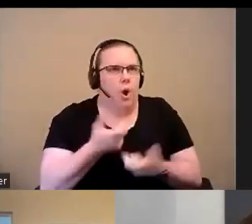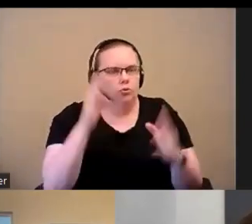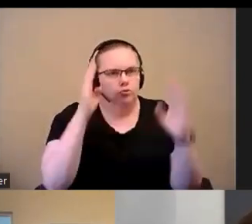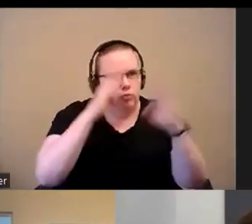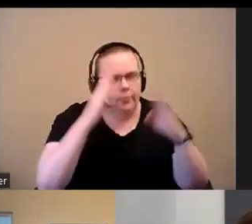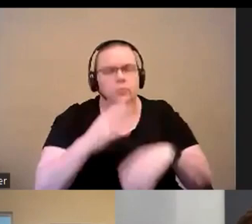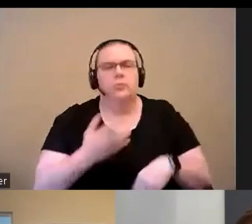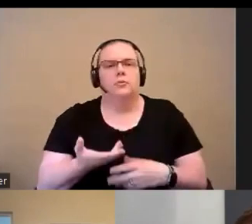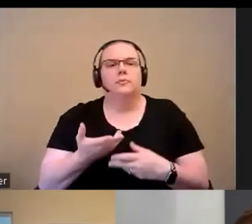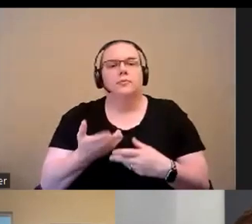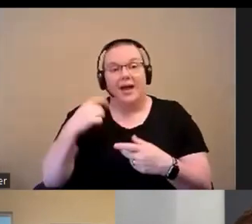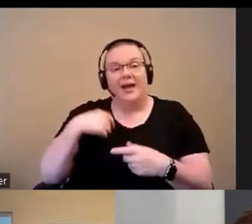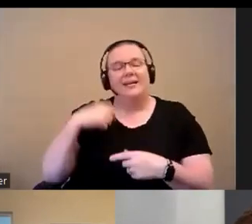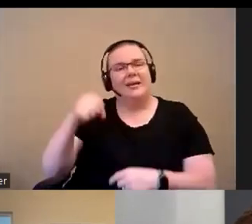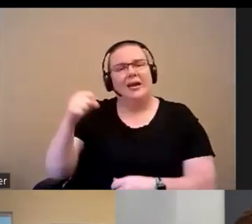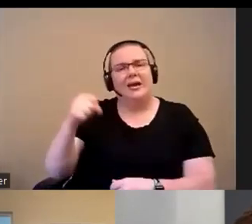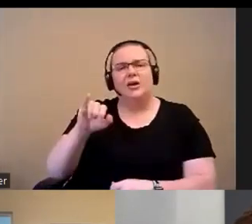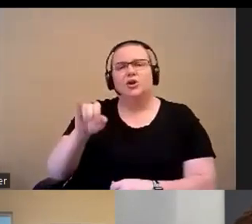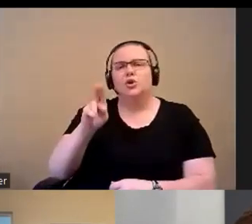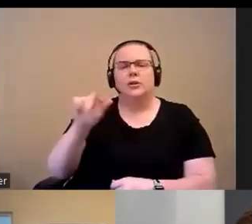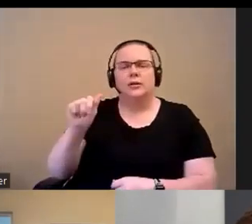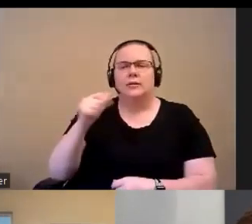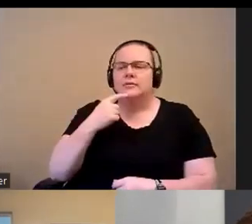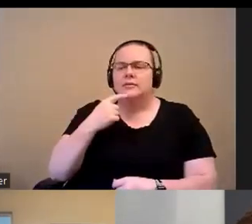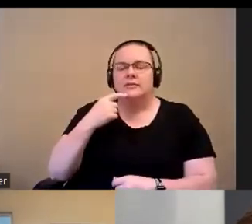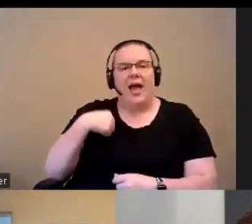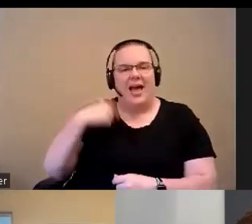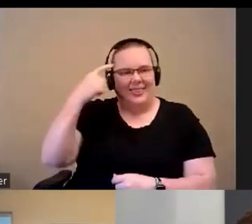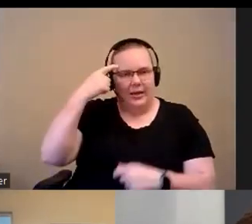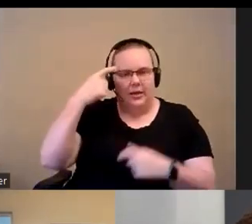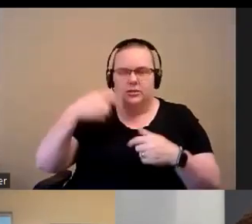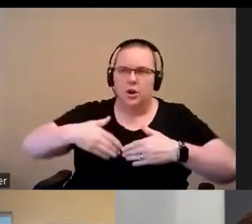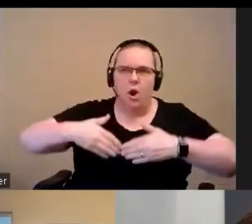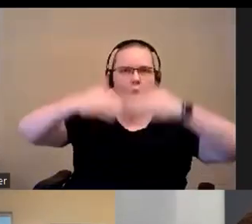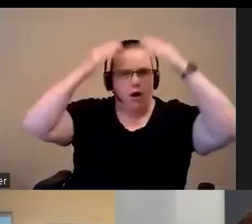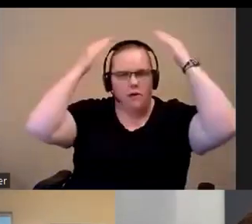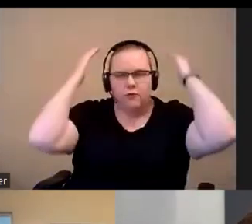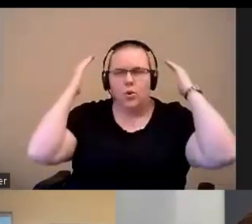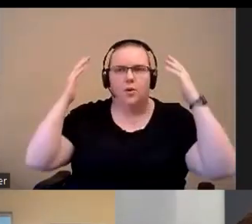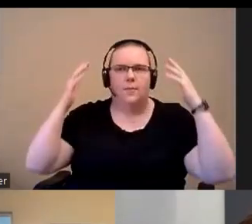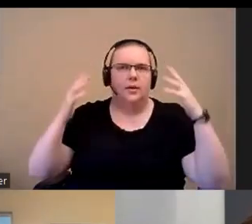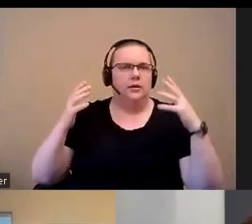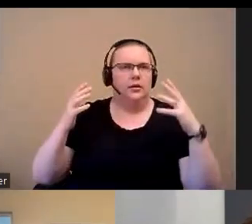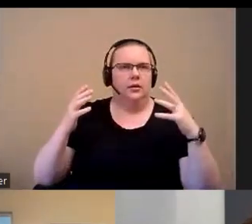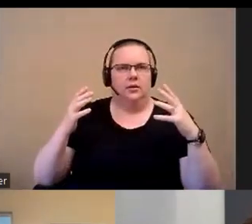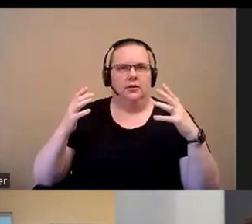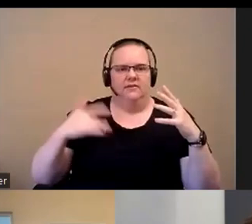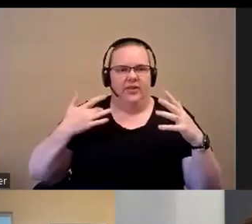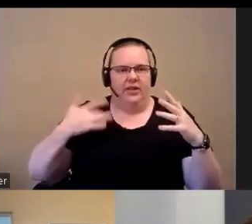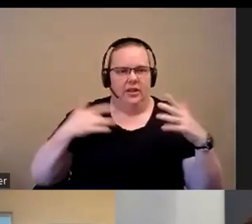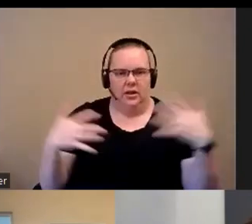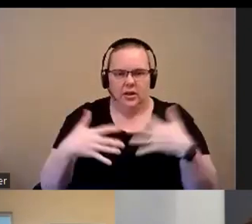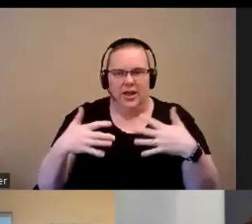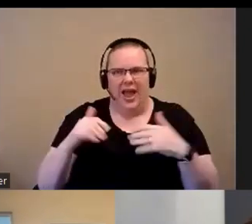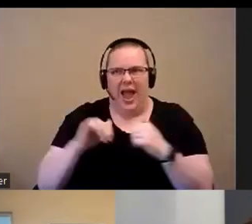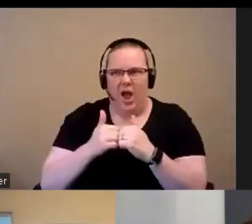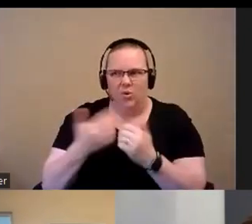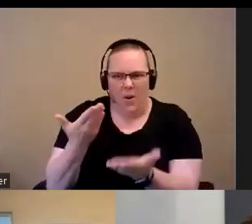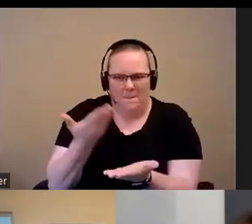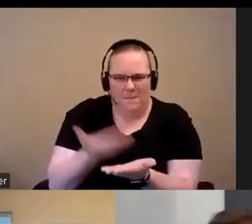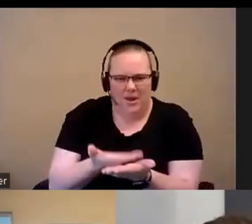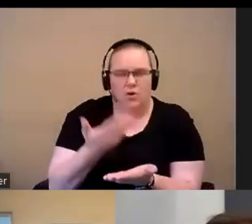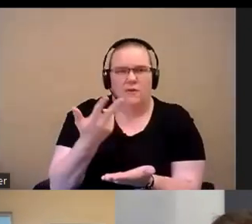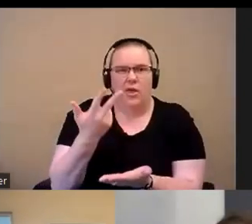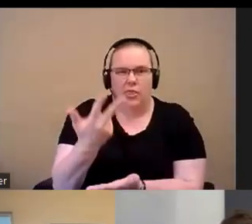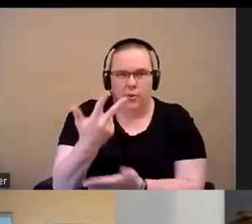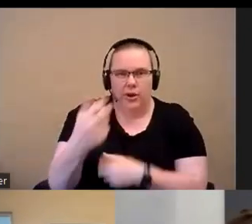I think there's a big fear, and it's the very overwhelming, like, how am I proving 3 years of contracted work?